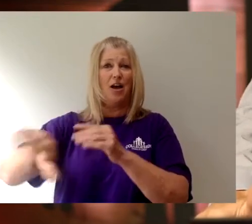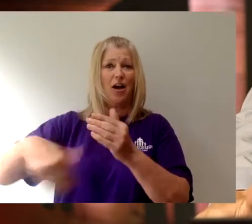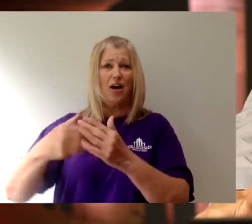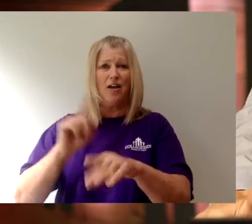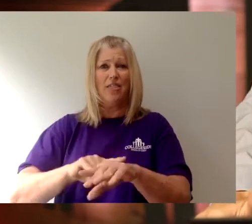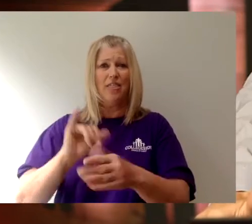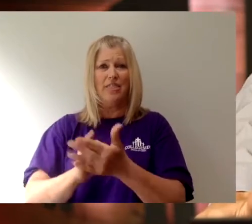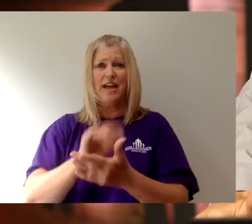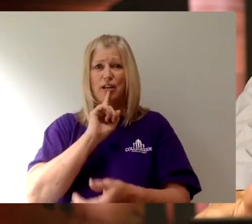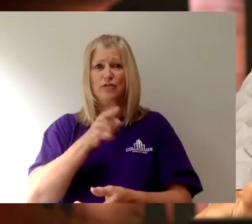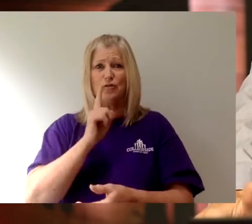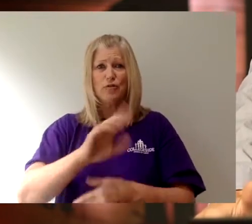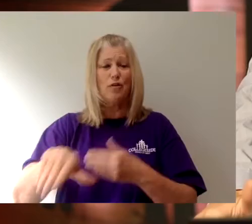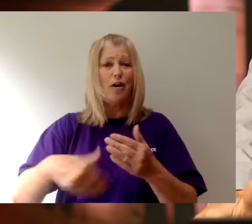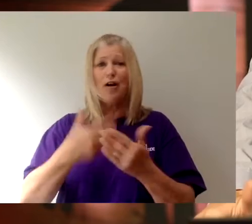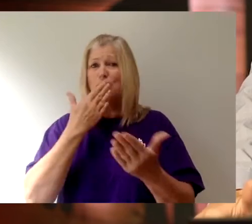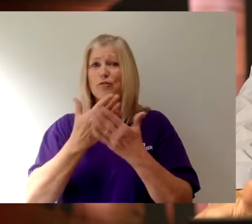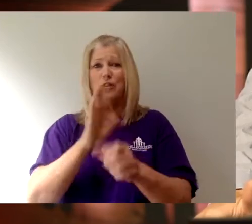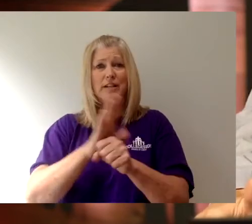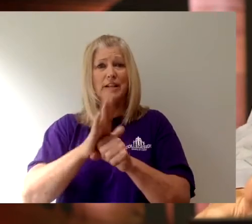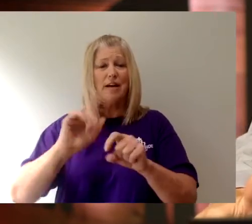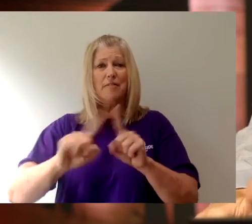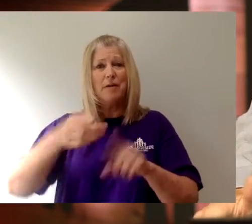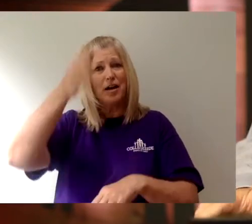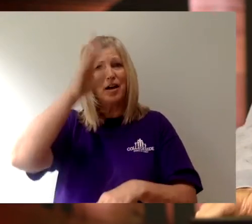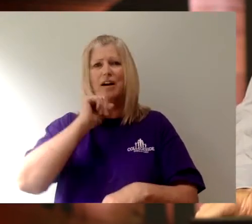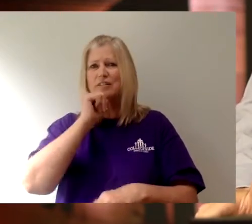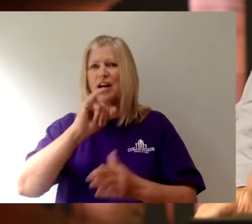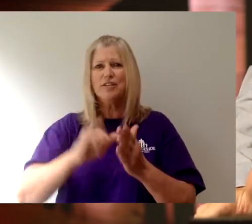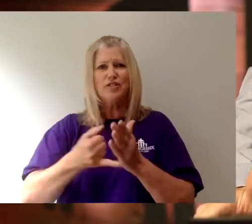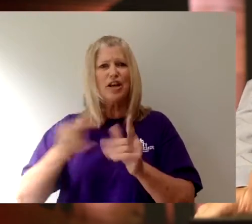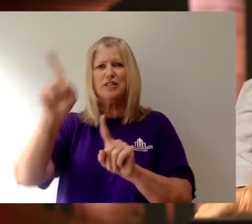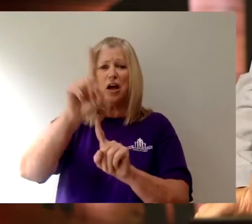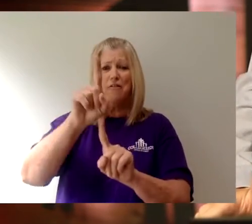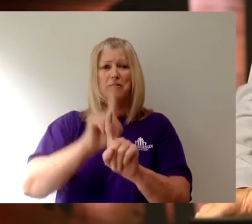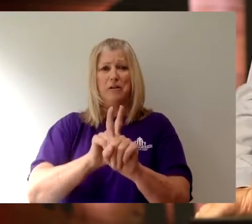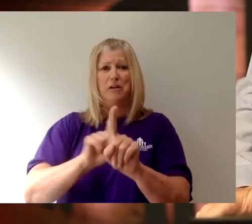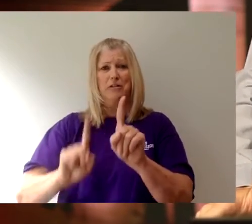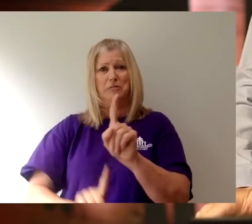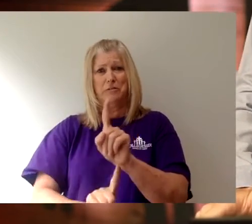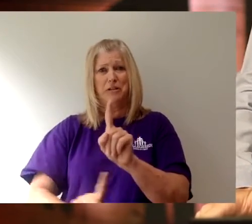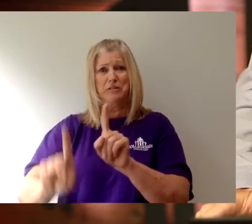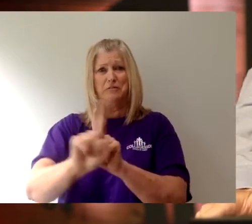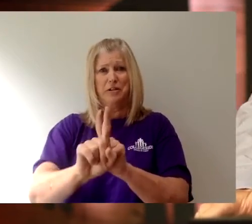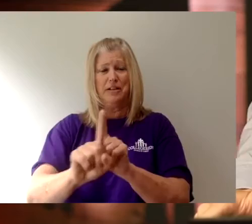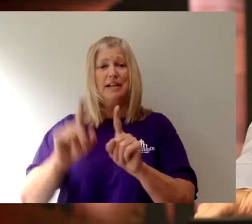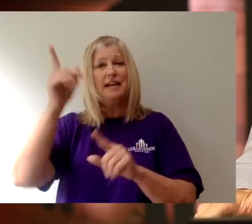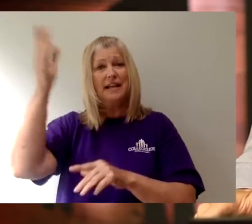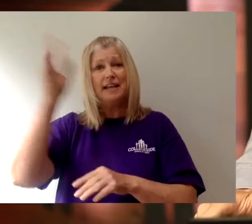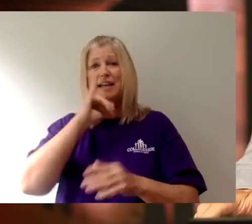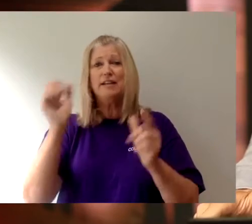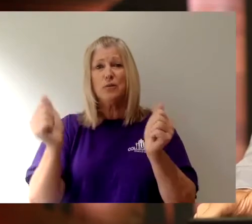All of that is true, and all of that would be good enough, but he is not just over us and behind us and beneath us and in front of us.